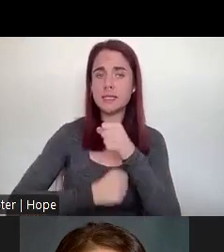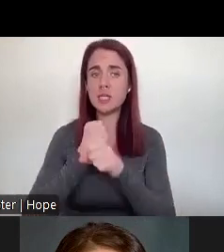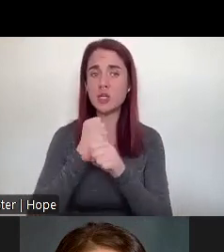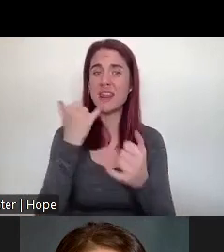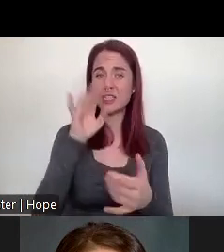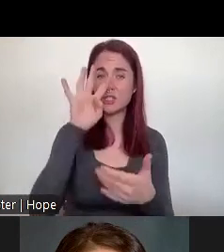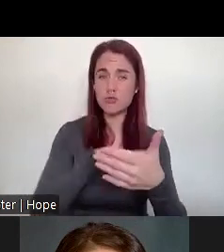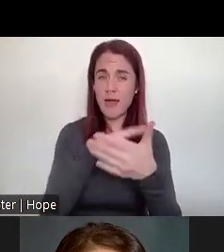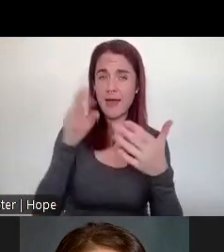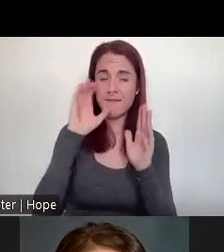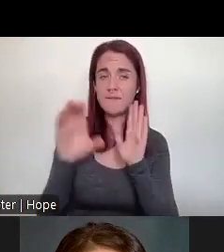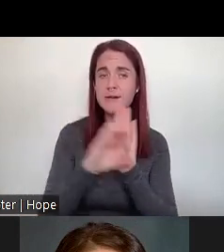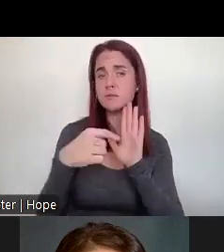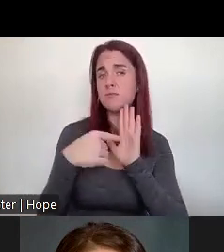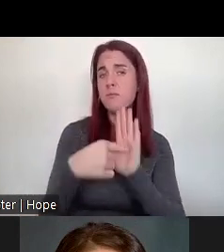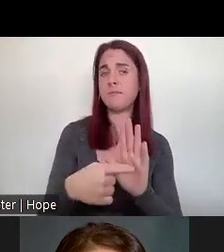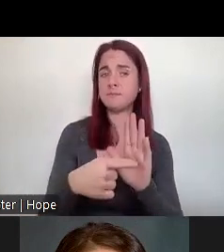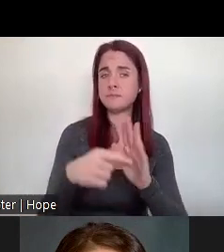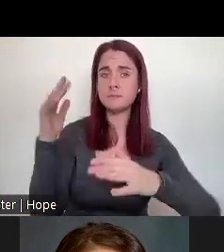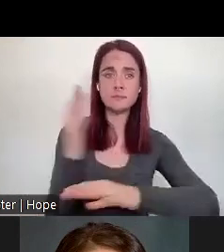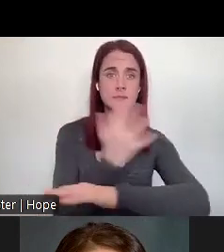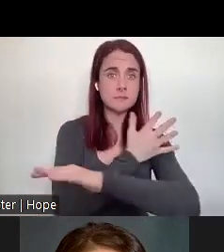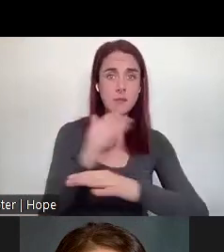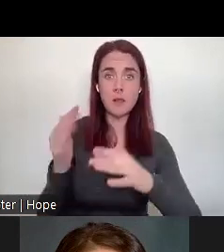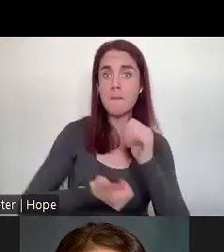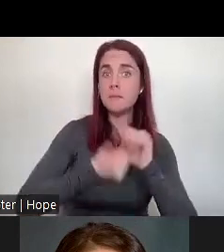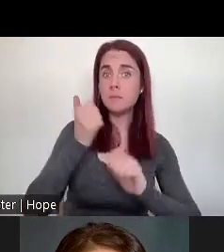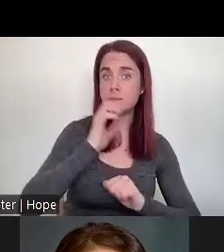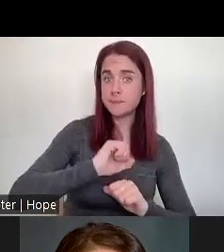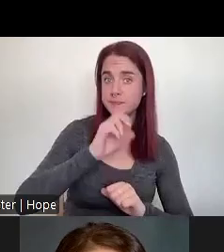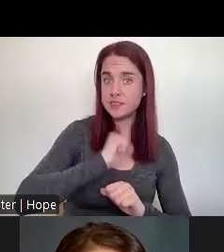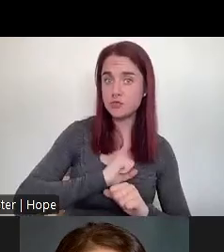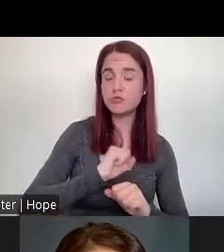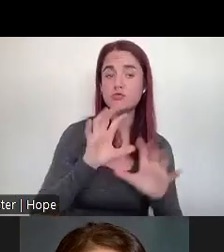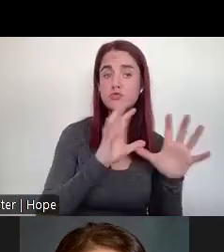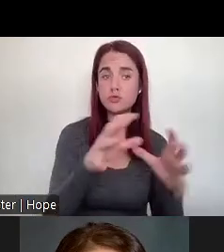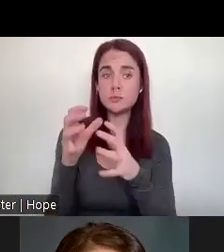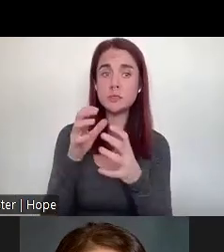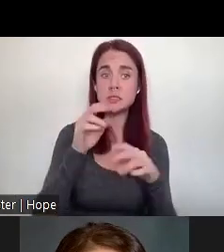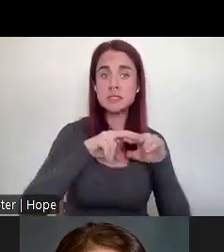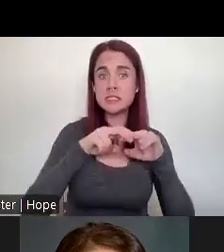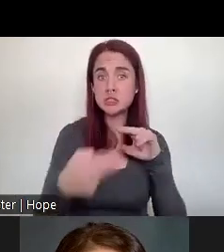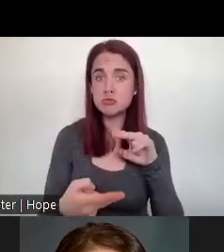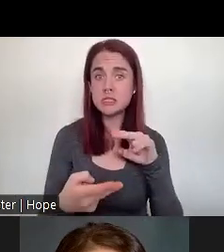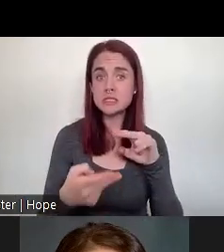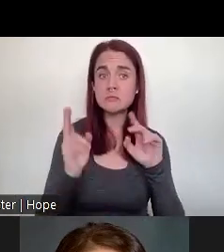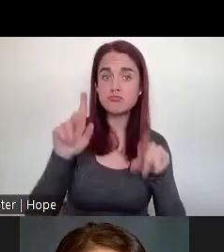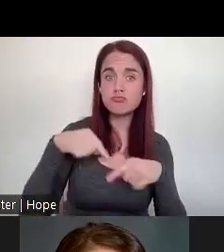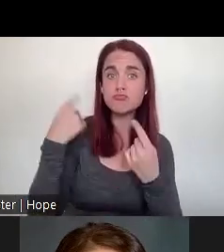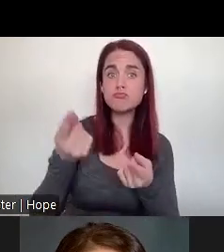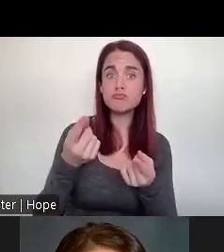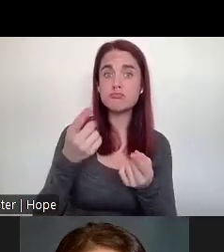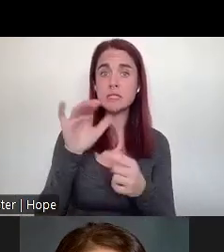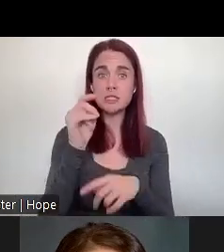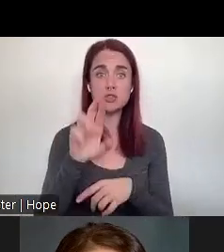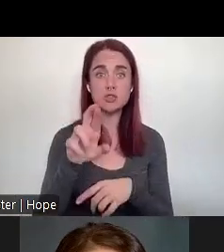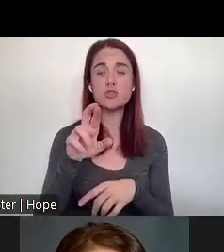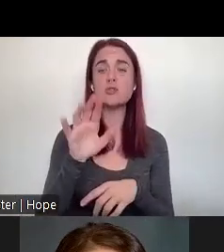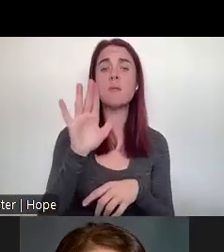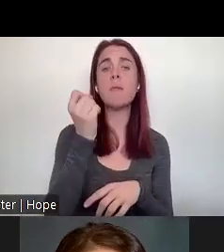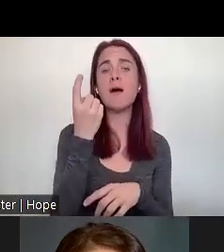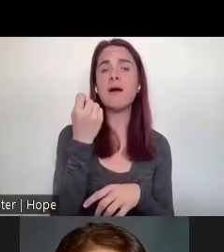appears that across most age groups, cervical cancer has decreased over time, maybe except for